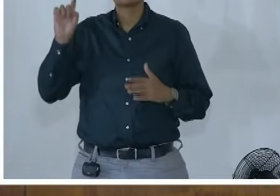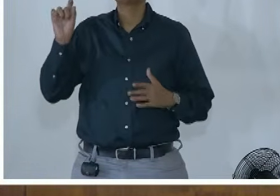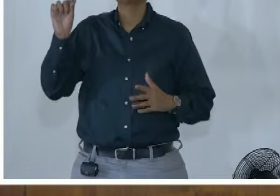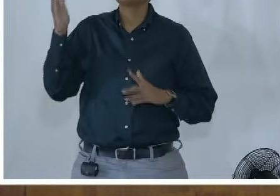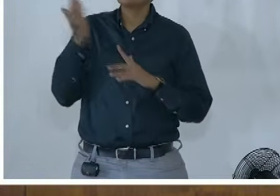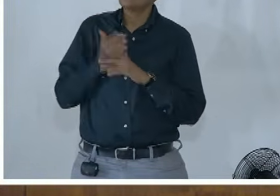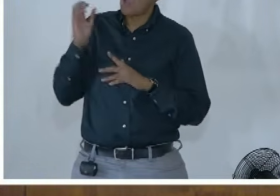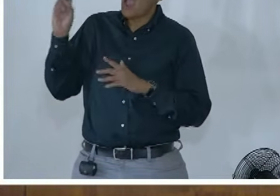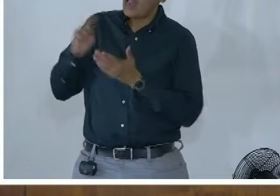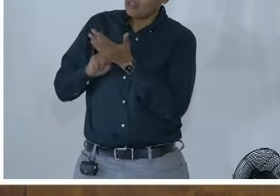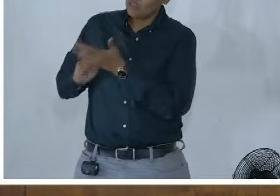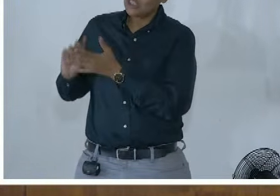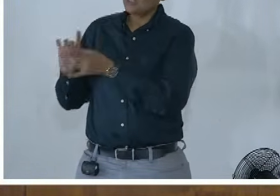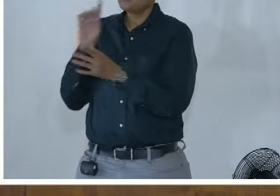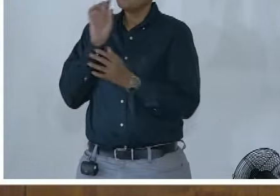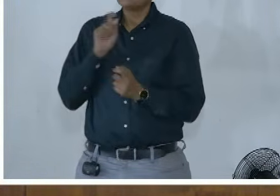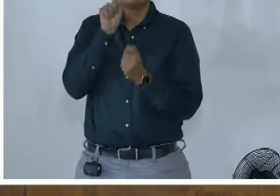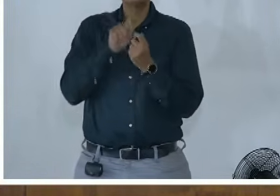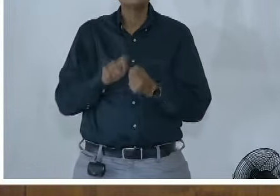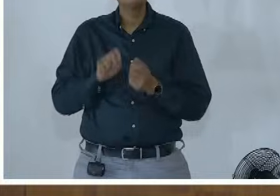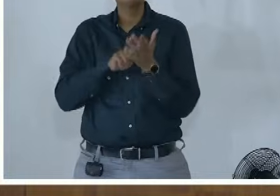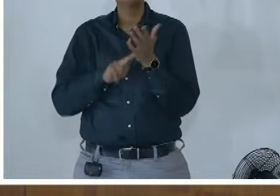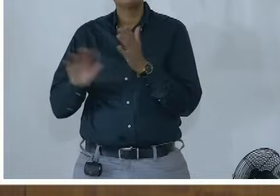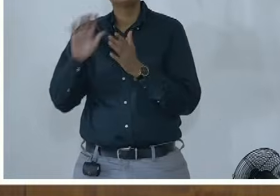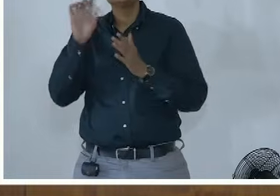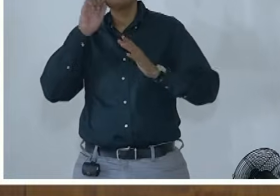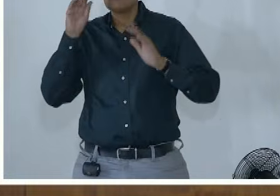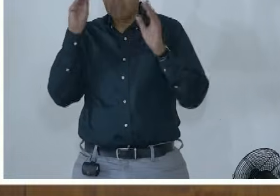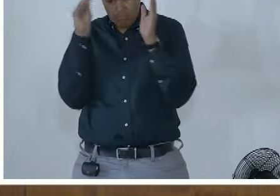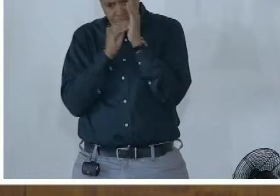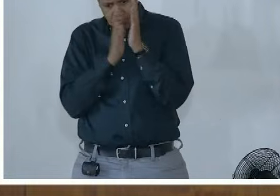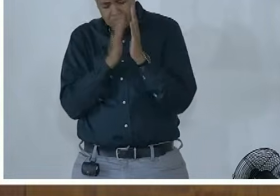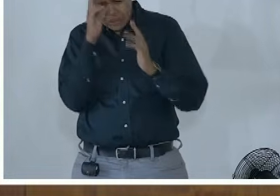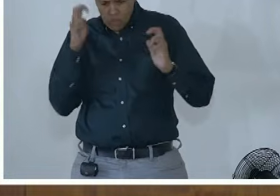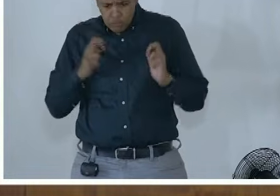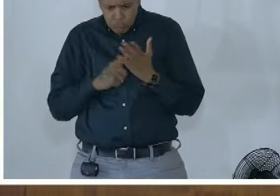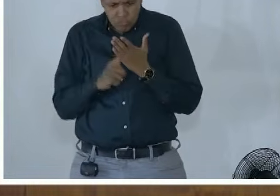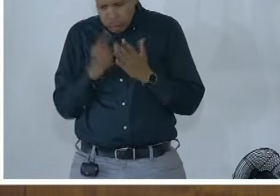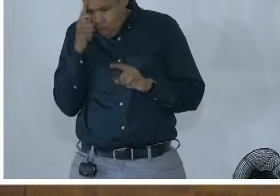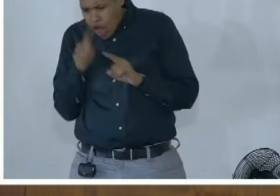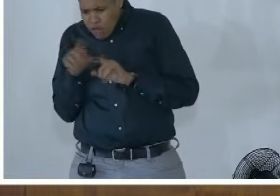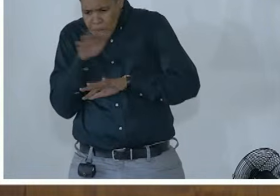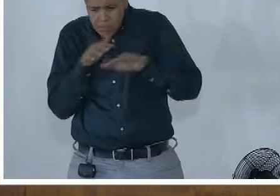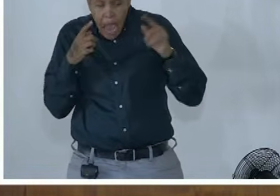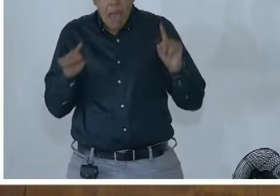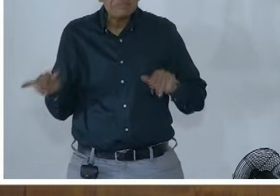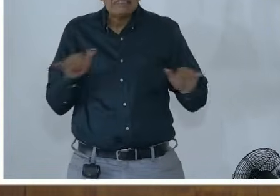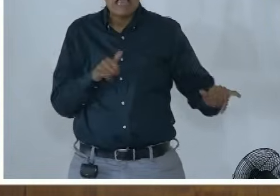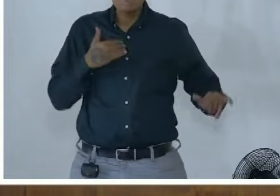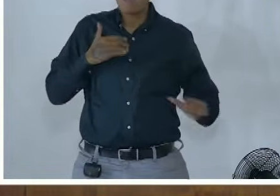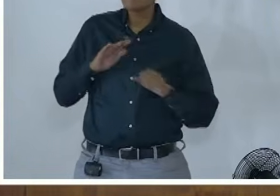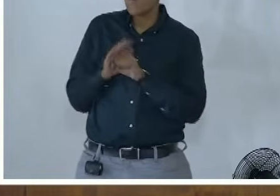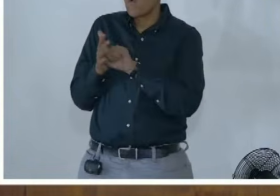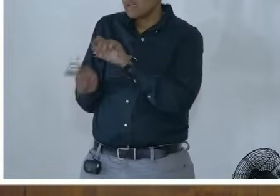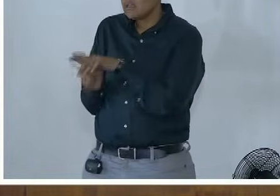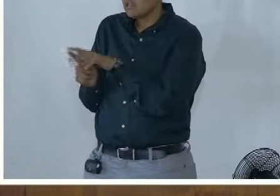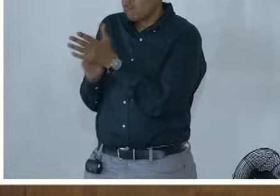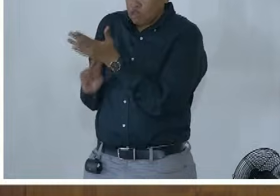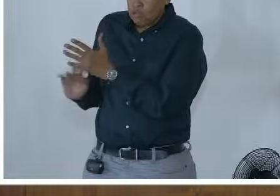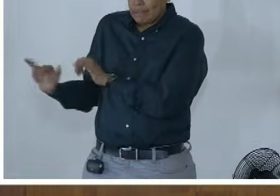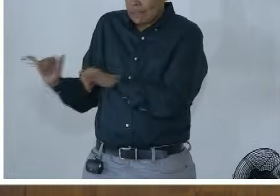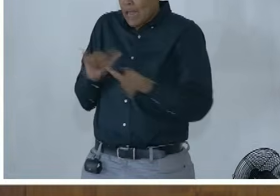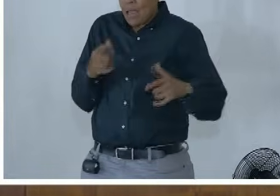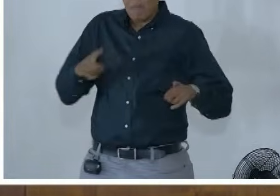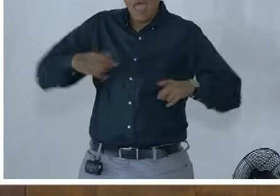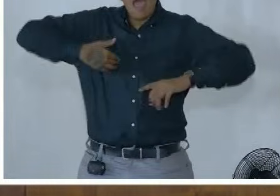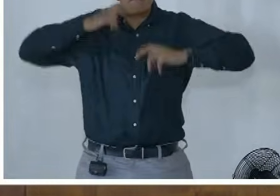the registry. There's a specific registry designated for mediation agreements. Just like you have probate registries, etc., you